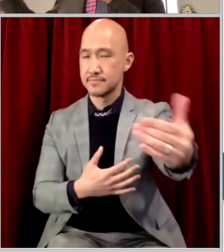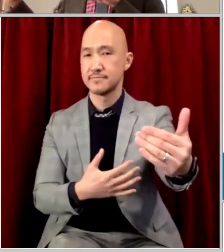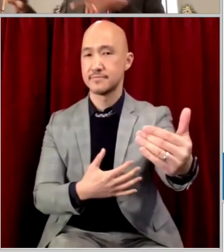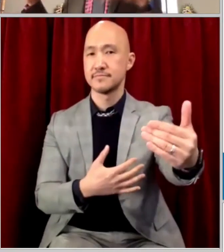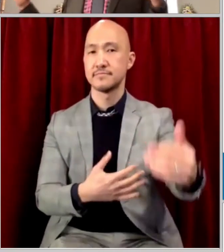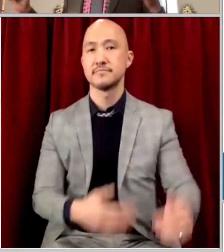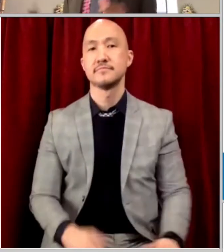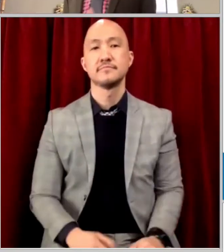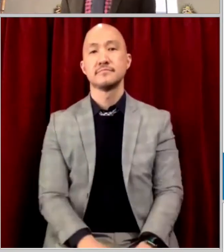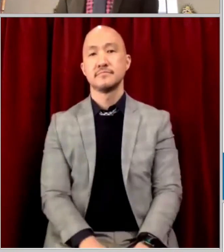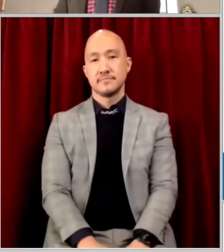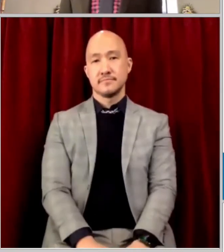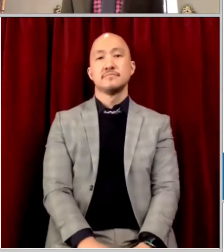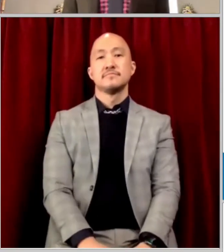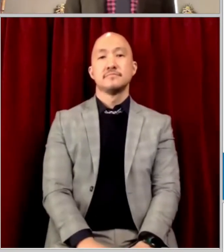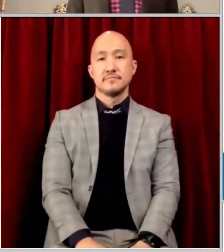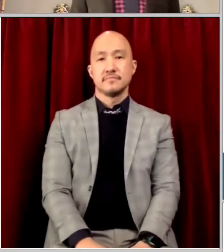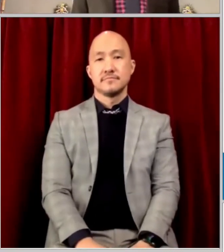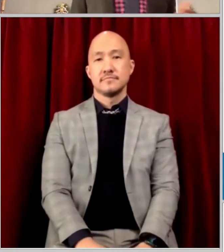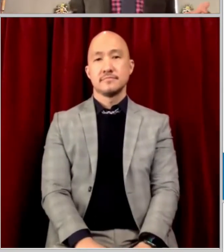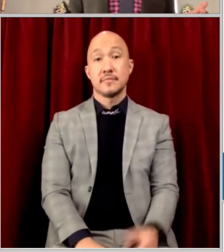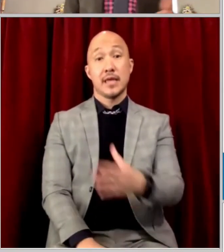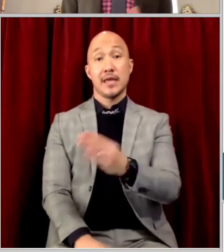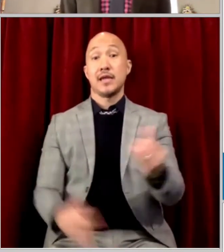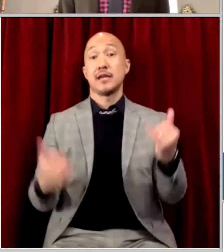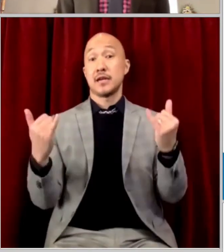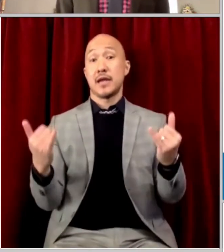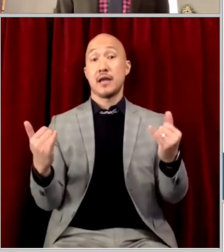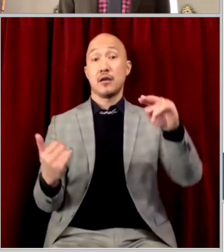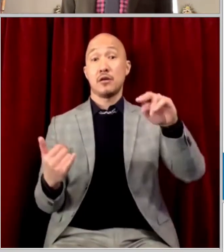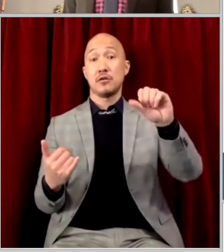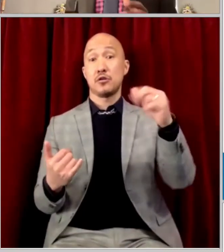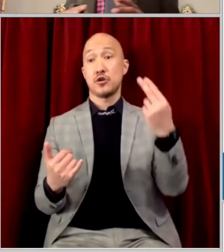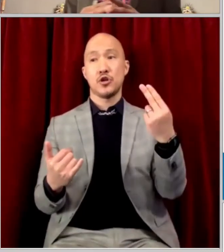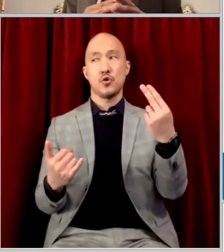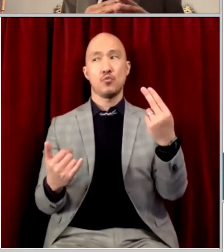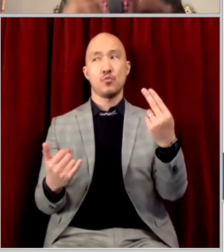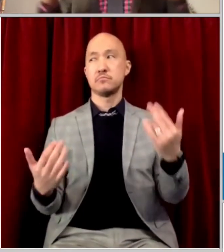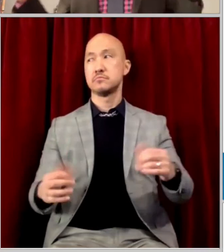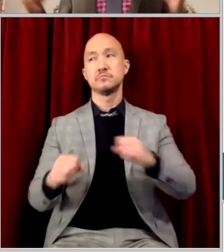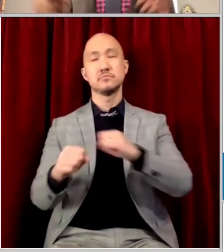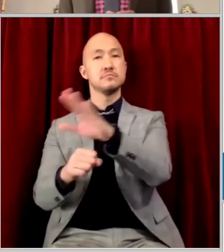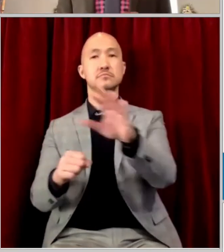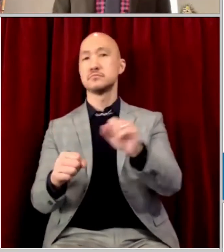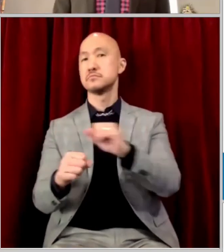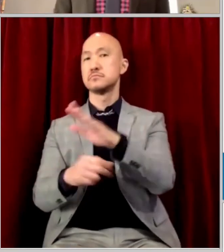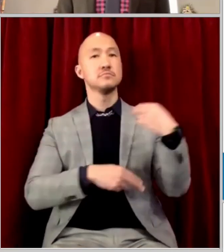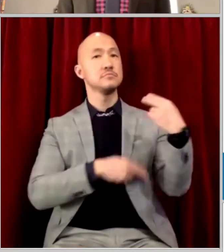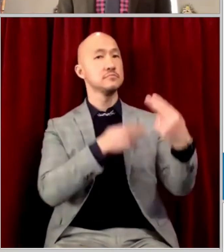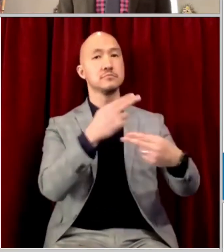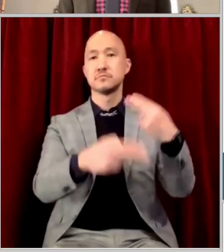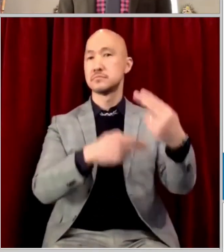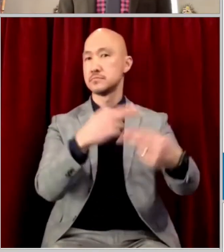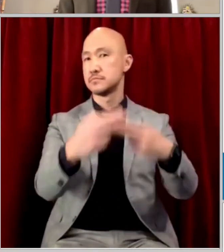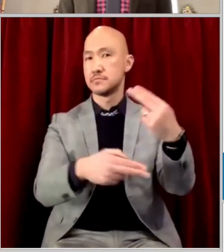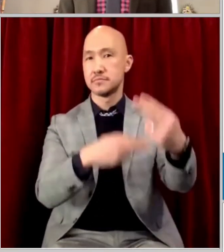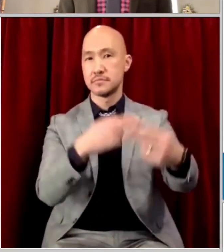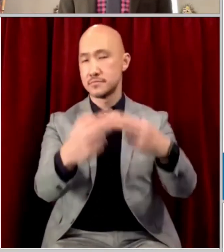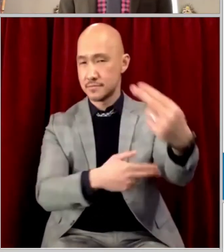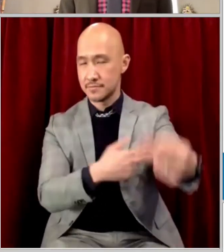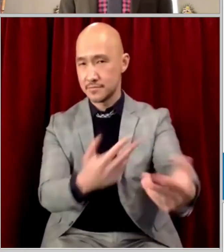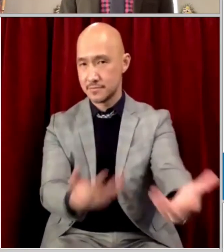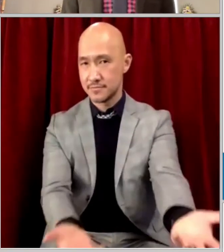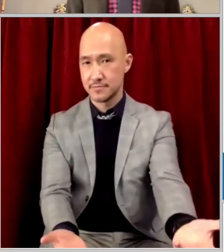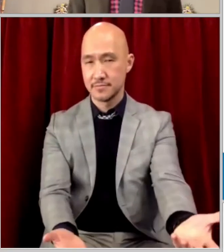generation, but to generations that came afterwards. I mean, imagine we're still talking about his story thousands and thousands of years later.